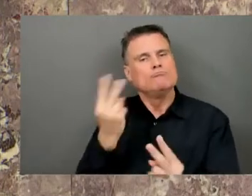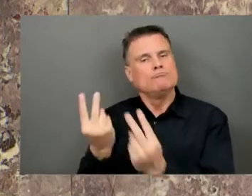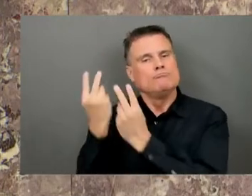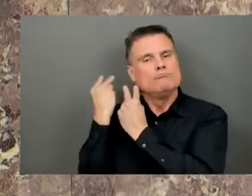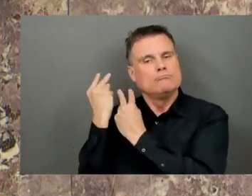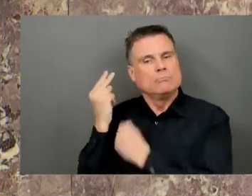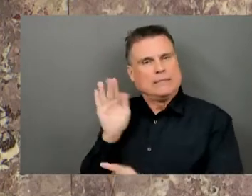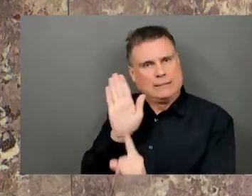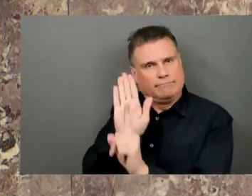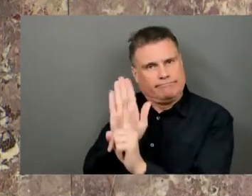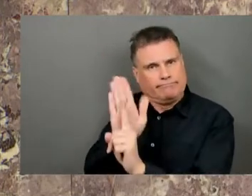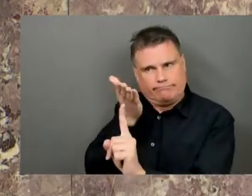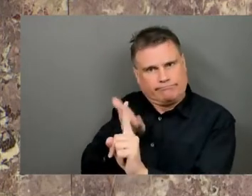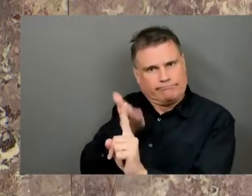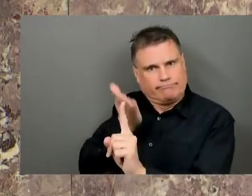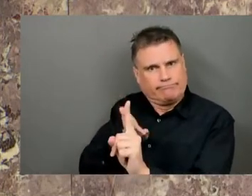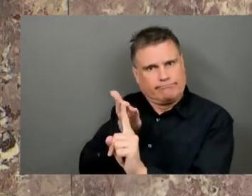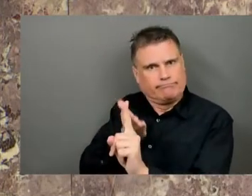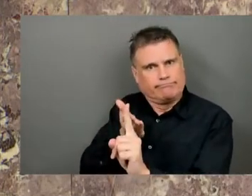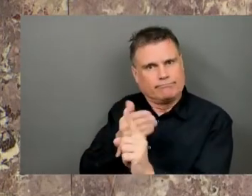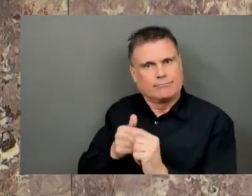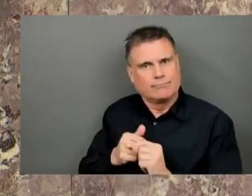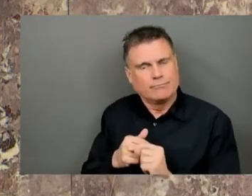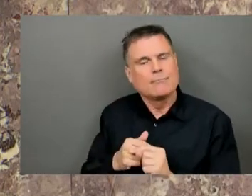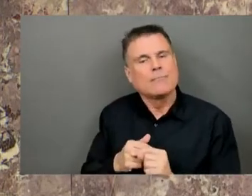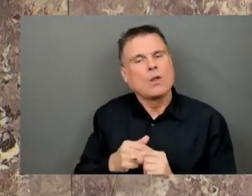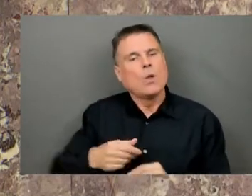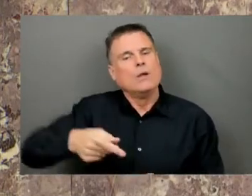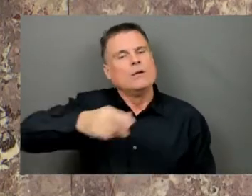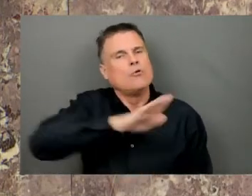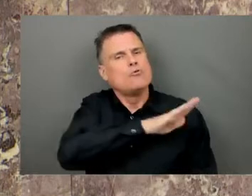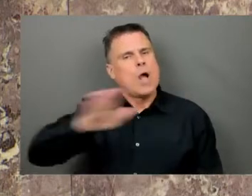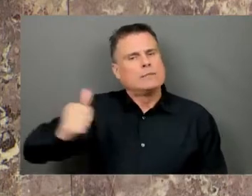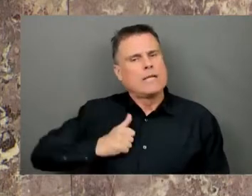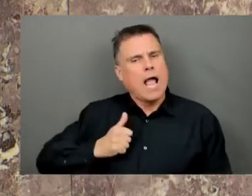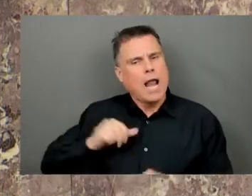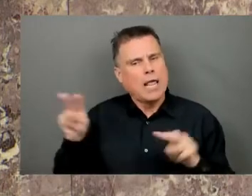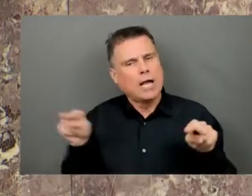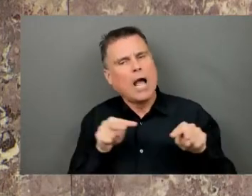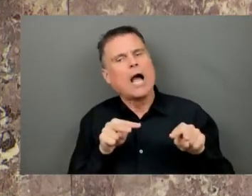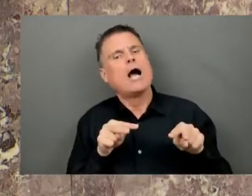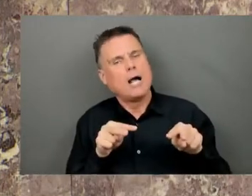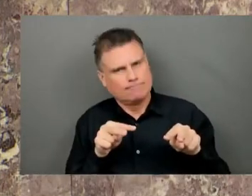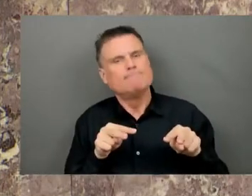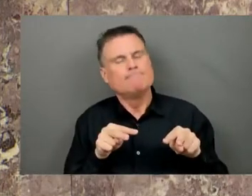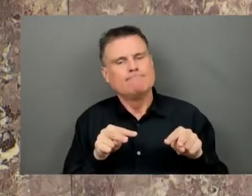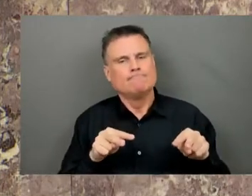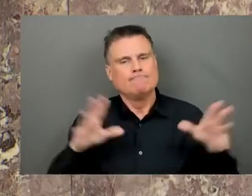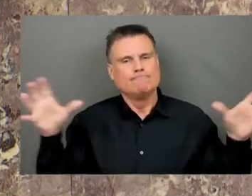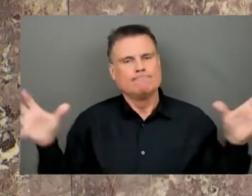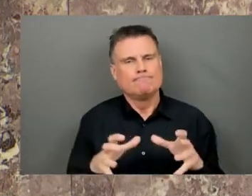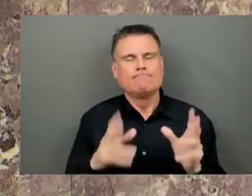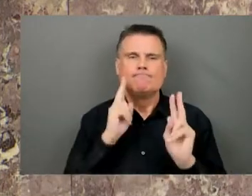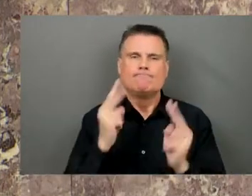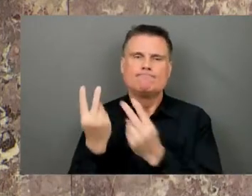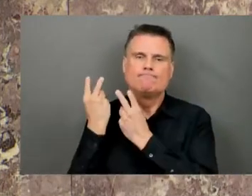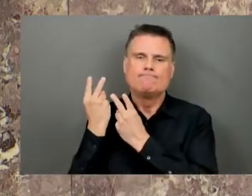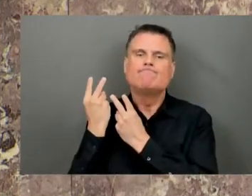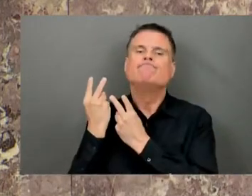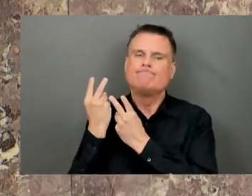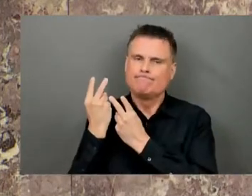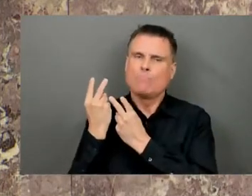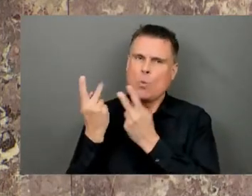to unite in memory, but also to act, to talk about organ donation, and to take the significant step